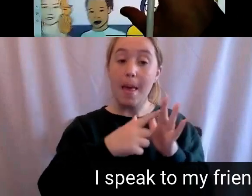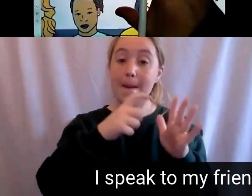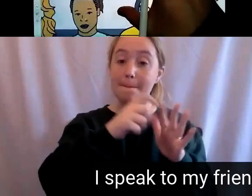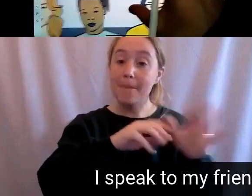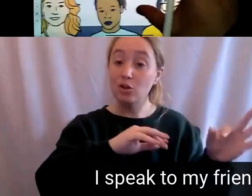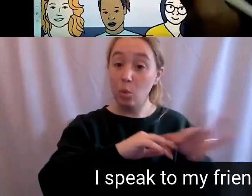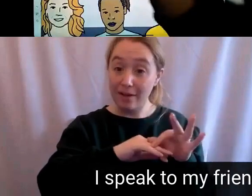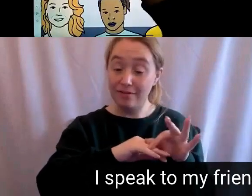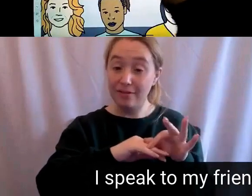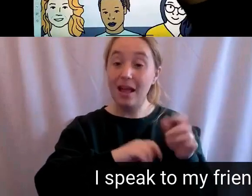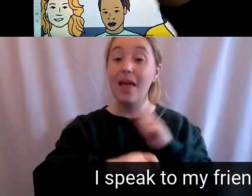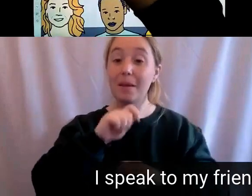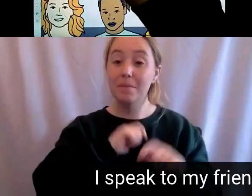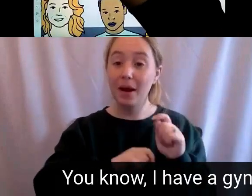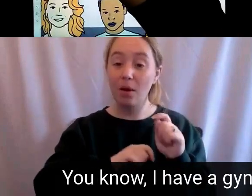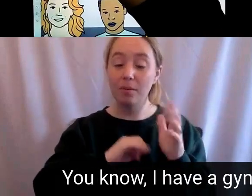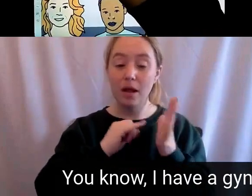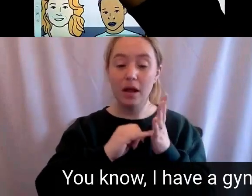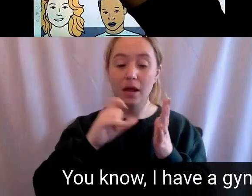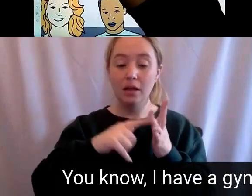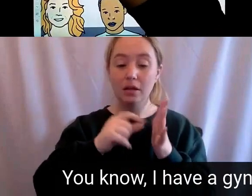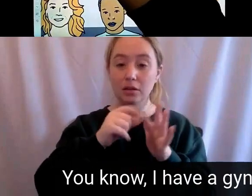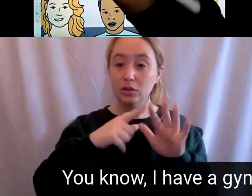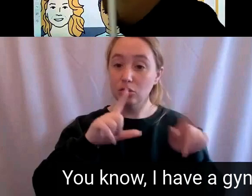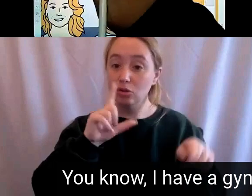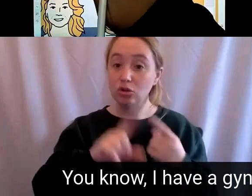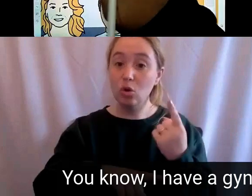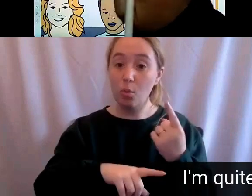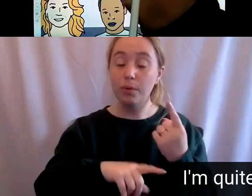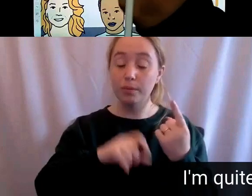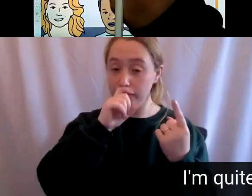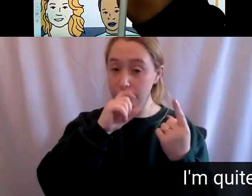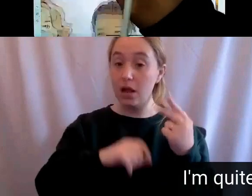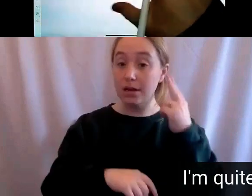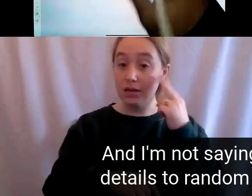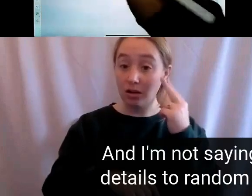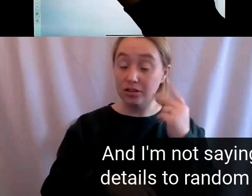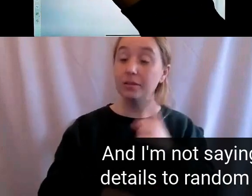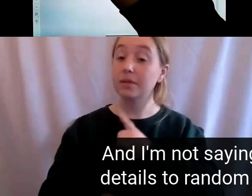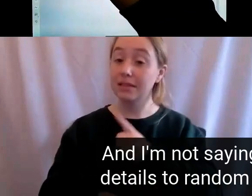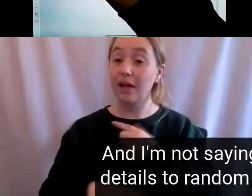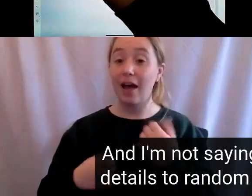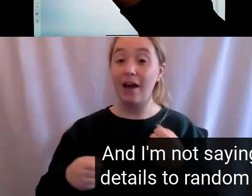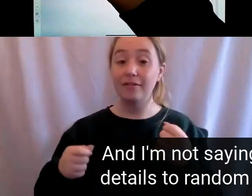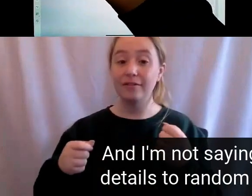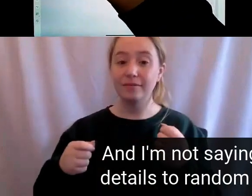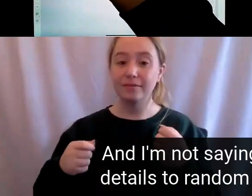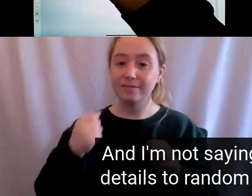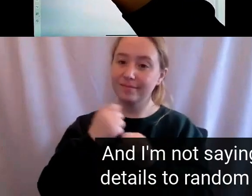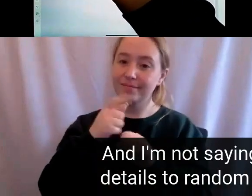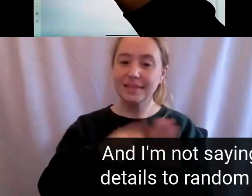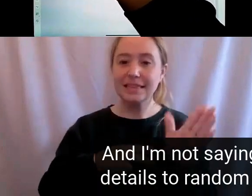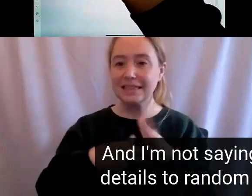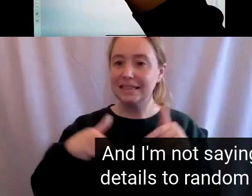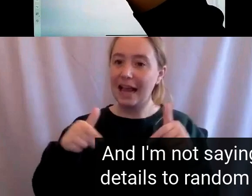my friends openly about things. You know, I have a gynae condition, so you know, I'm quite open about, and I'm not saying splurge your medical details